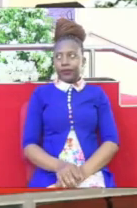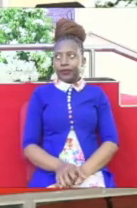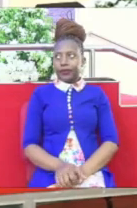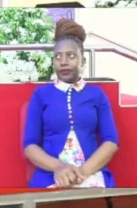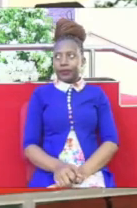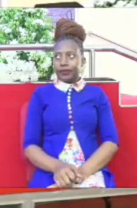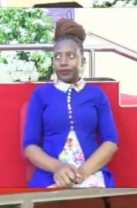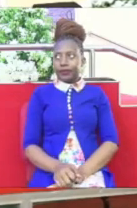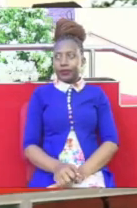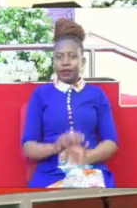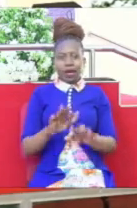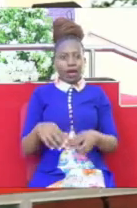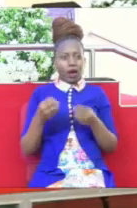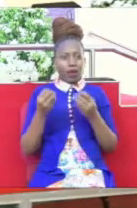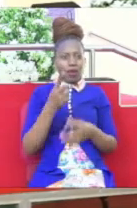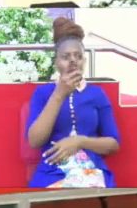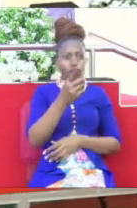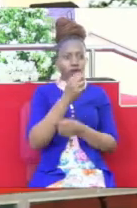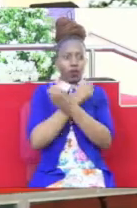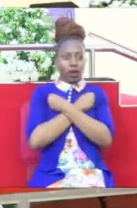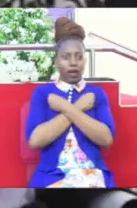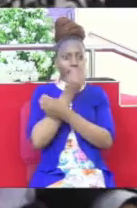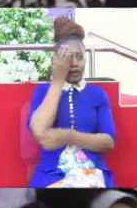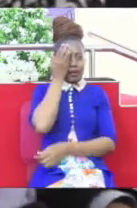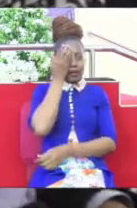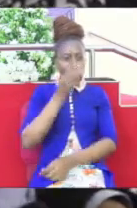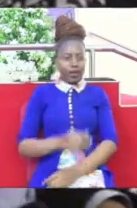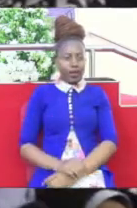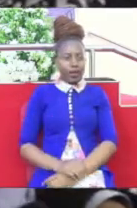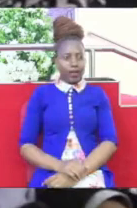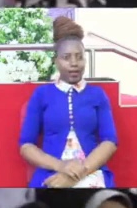How many of you love Israel? Wangapi wanapenda Israeli?